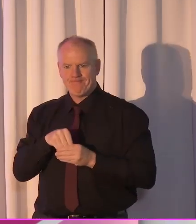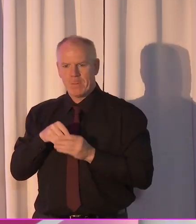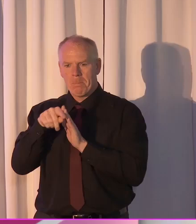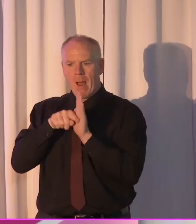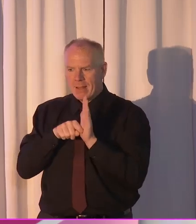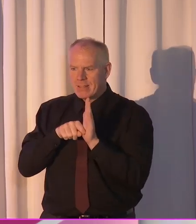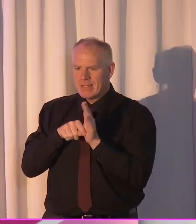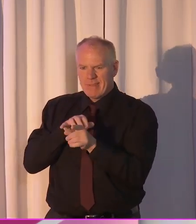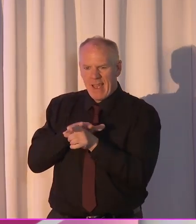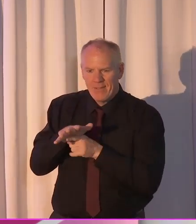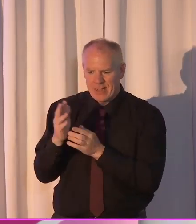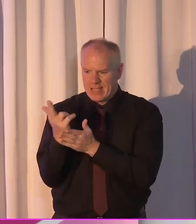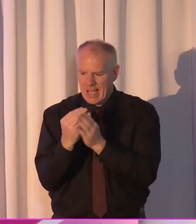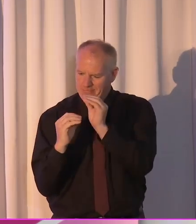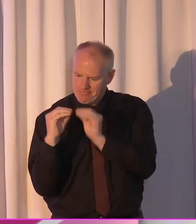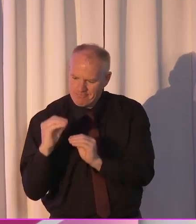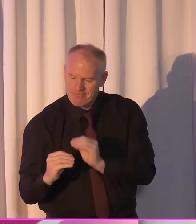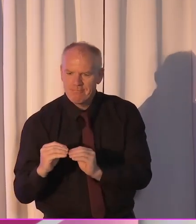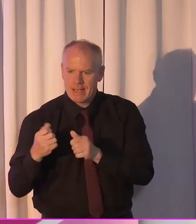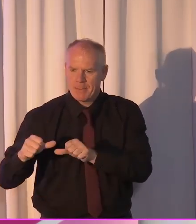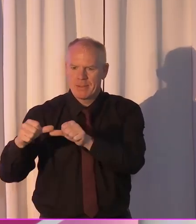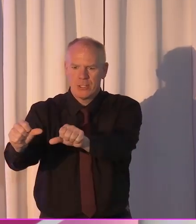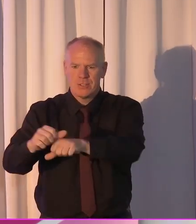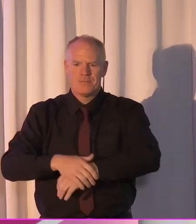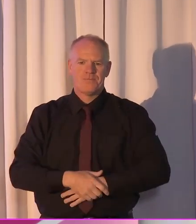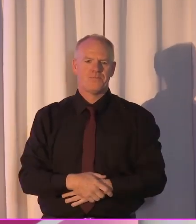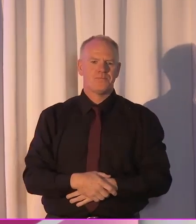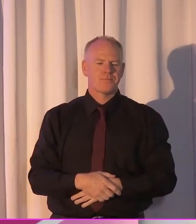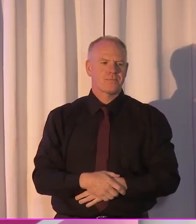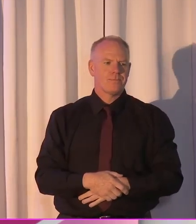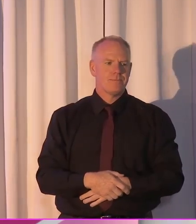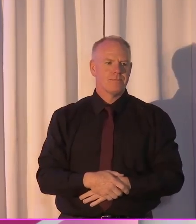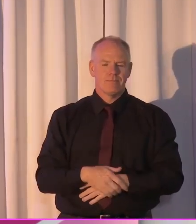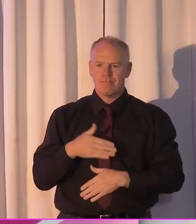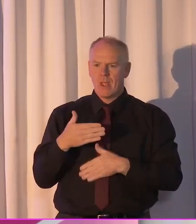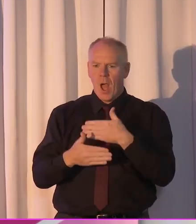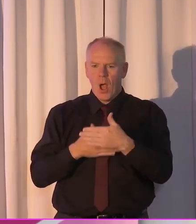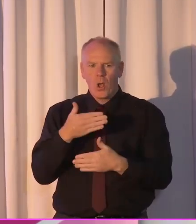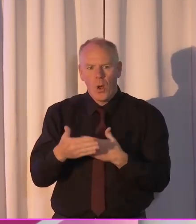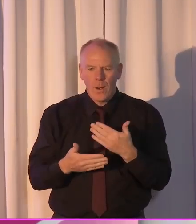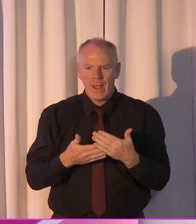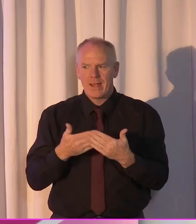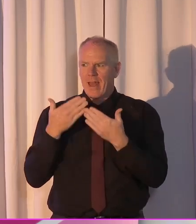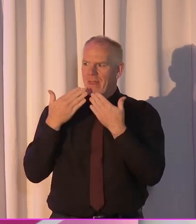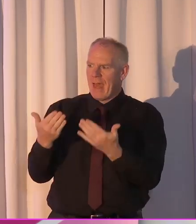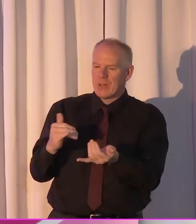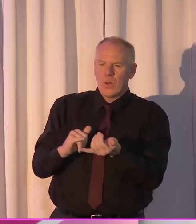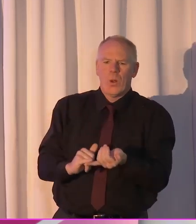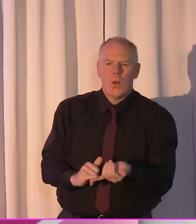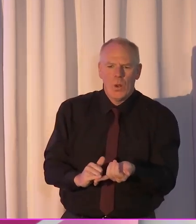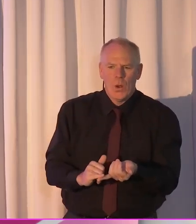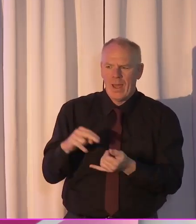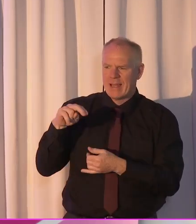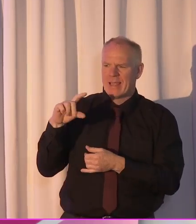policy design, development and implementation. Ongoing thanks are due to our NDA colleagues for